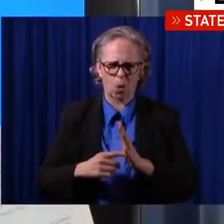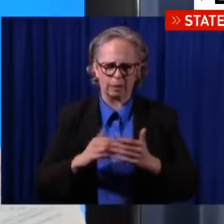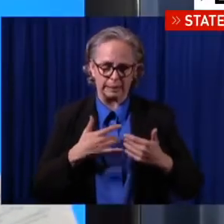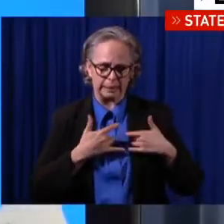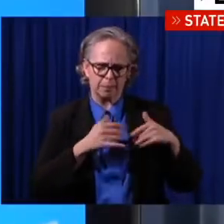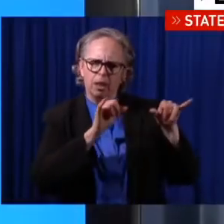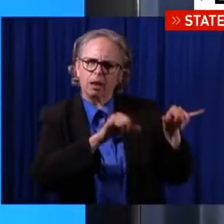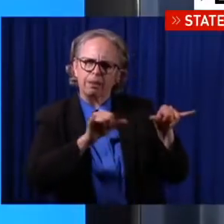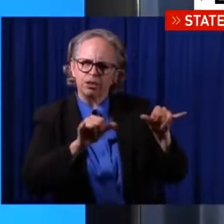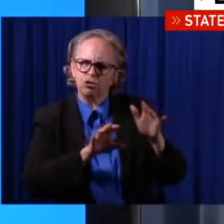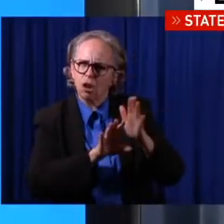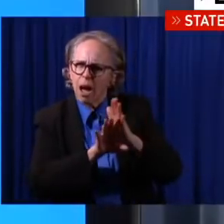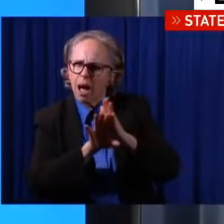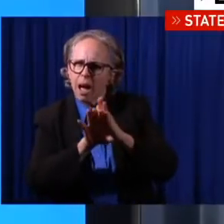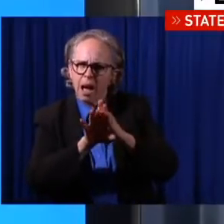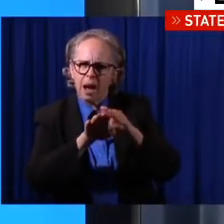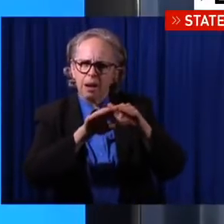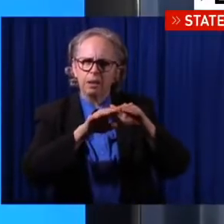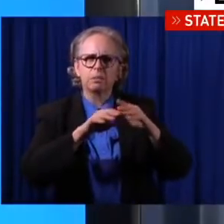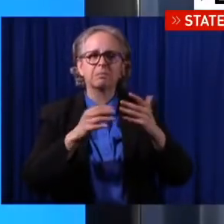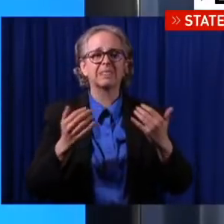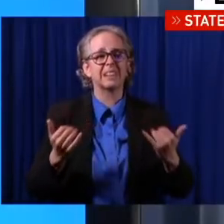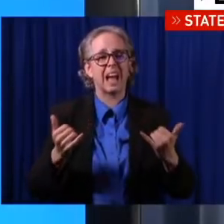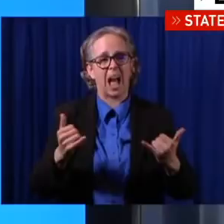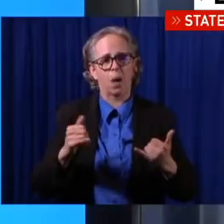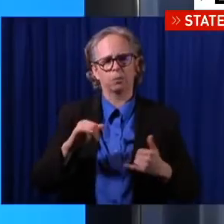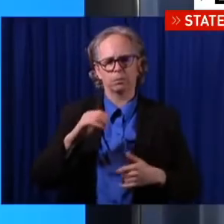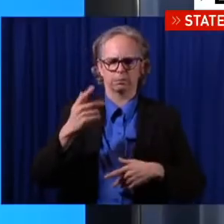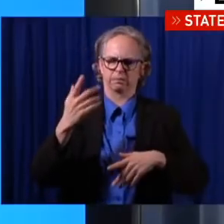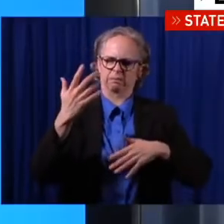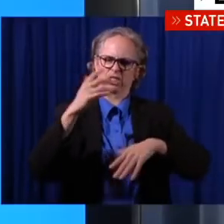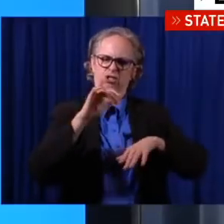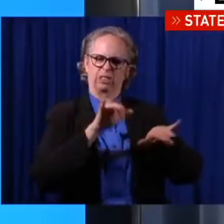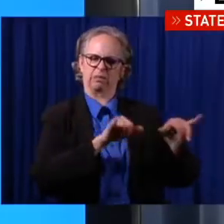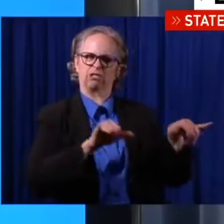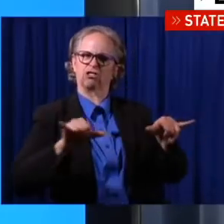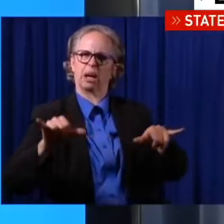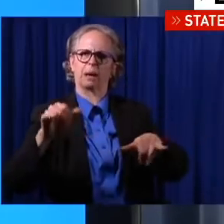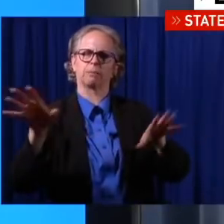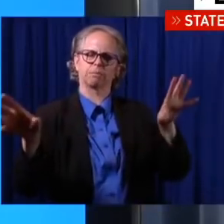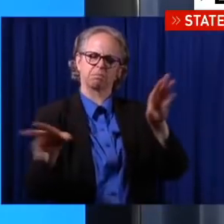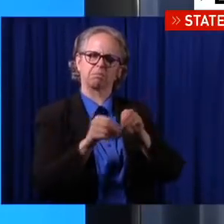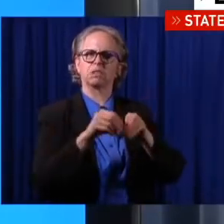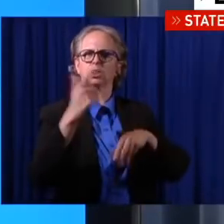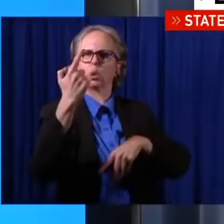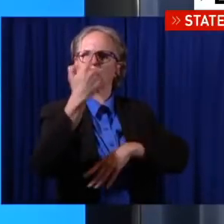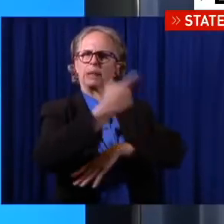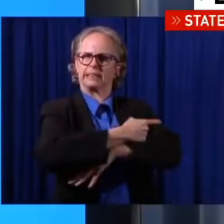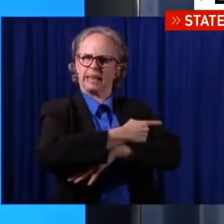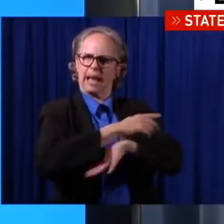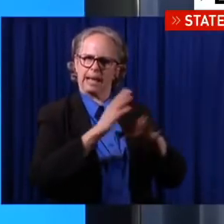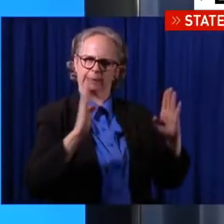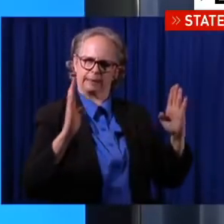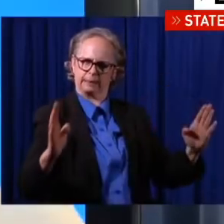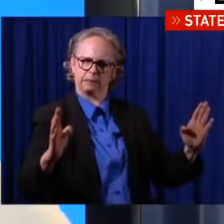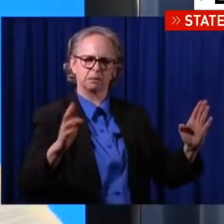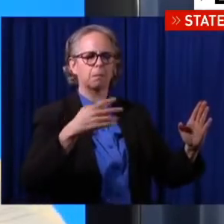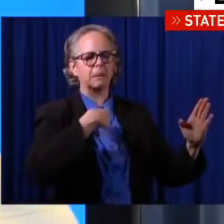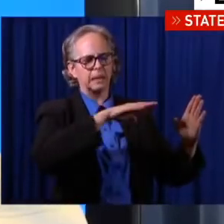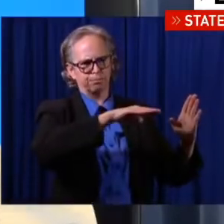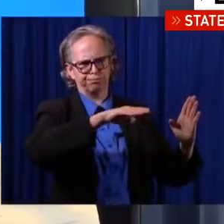is a 21-day trend. So if you look at cases, the cases are pretty much spot